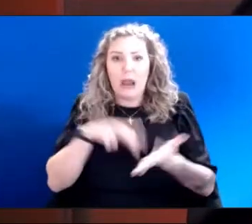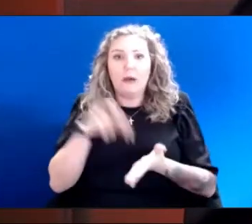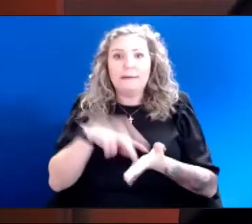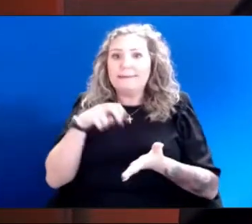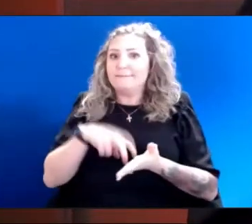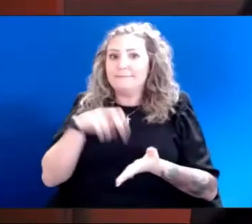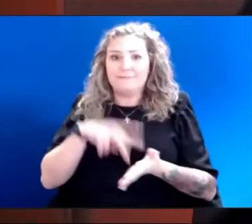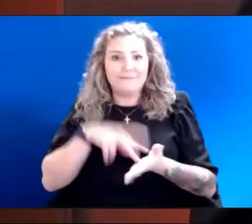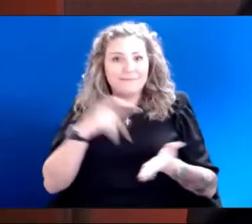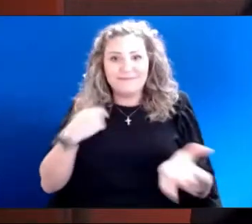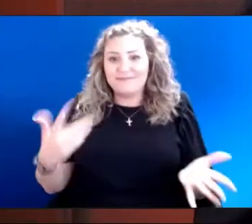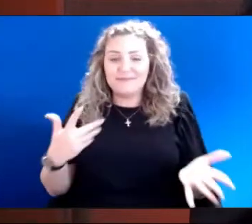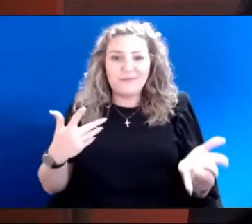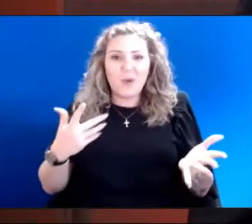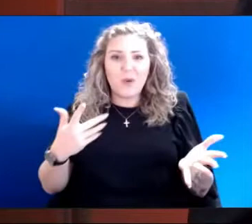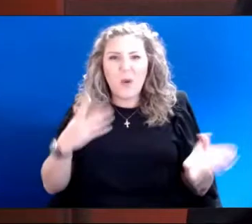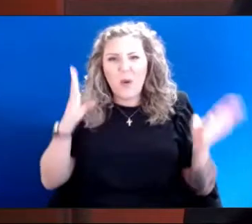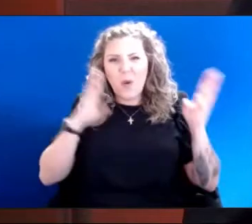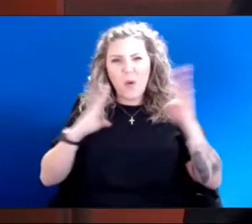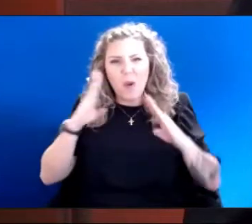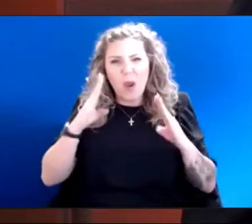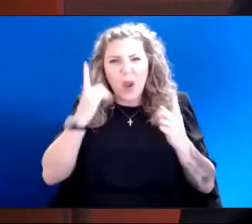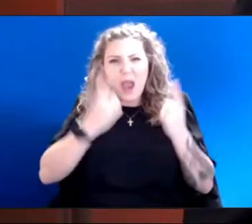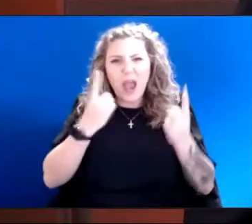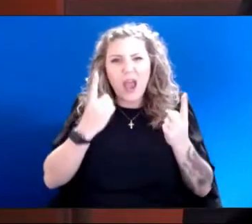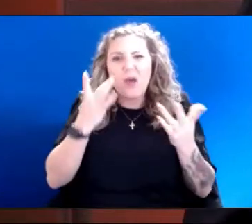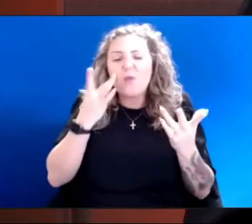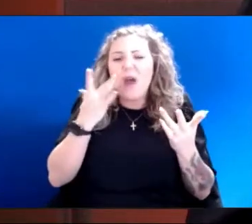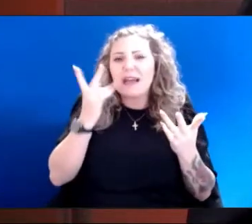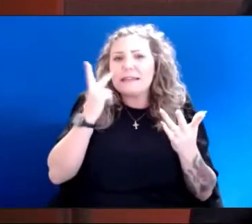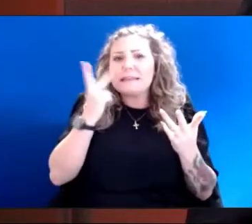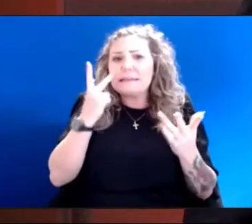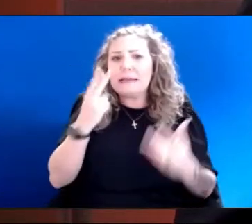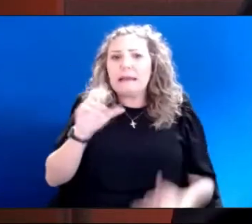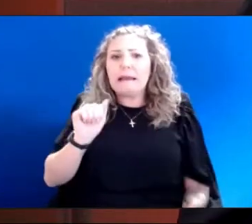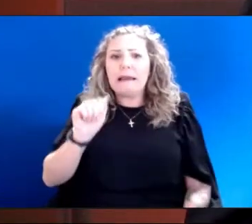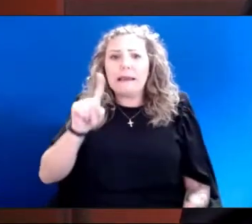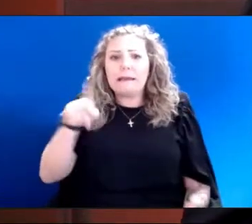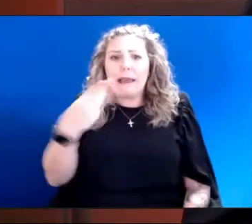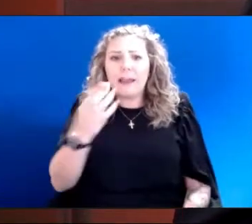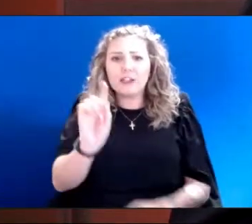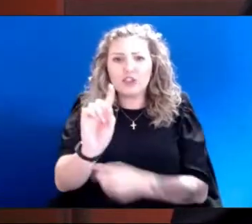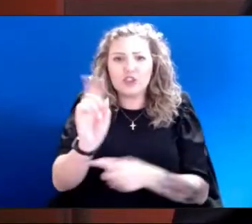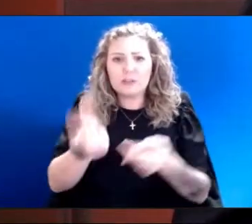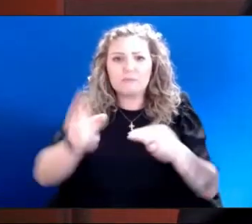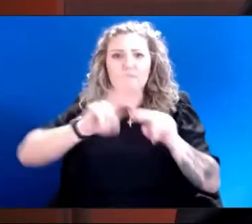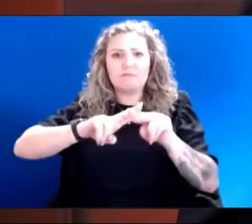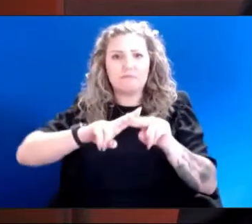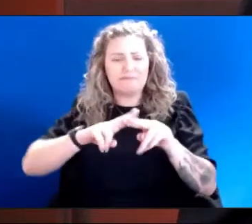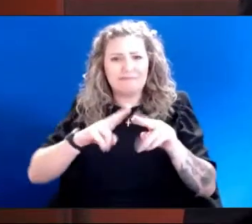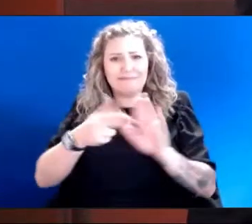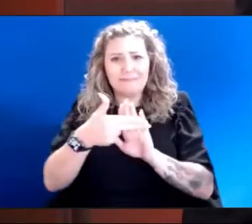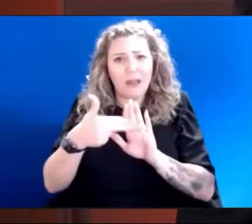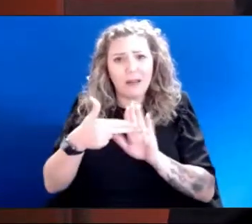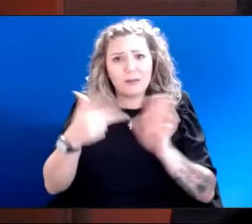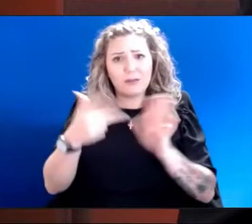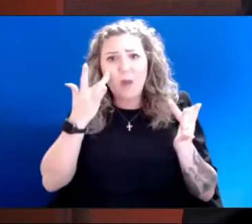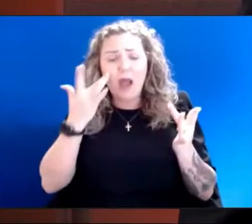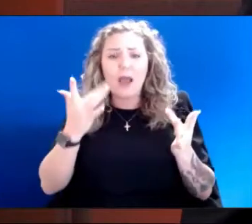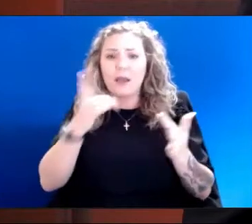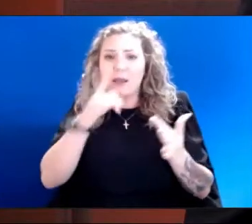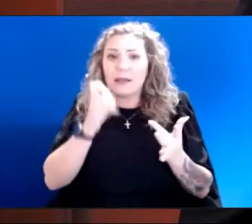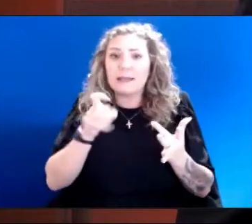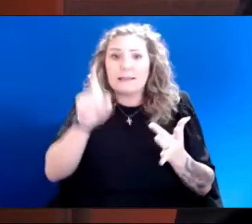wonder, why are we seeing spikes in diagnosis of ADHD? Well, because kids are they have immediate need for gratification